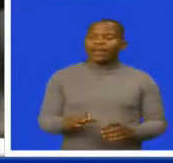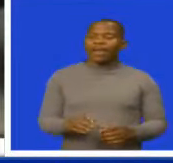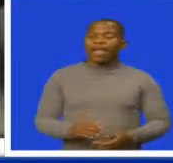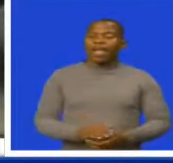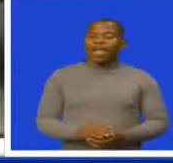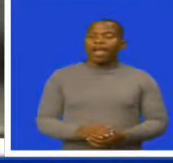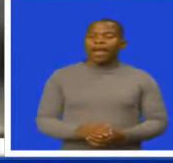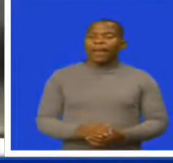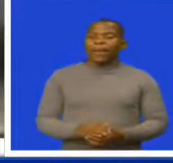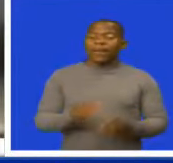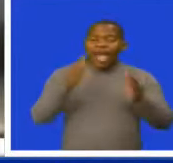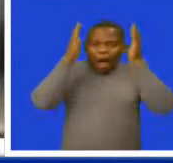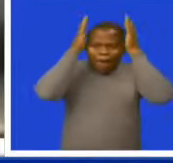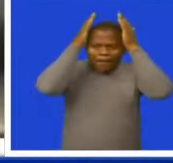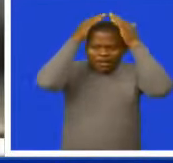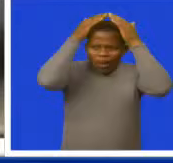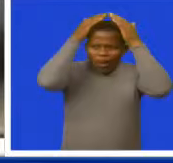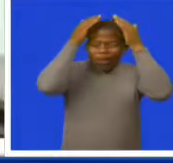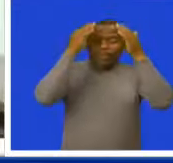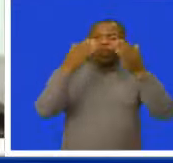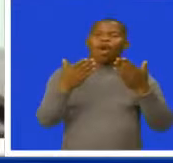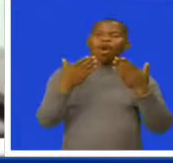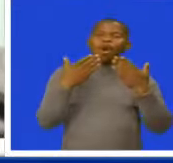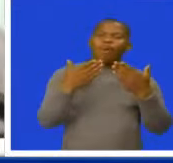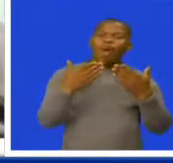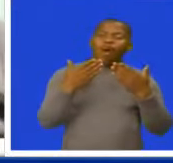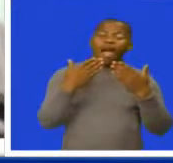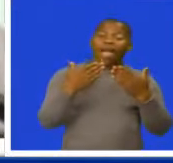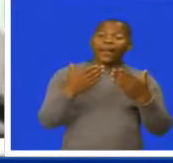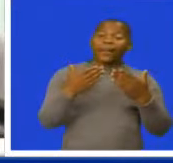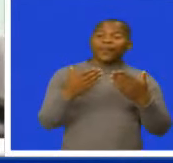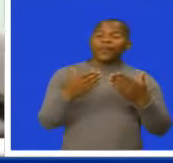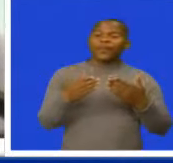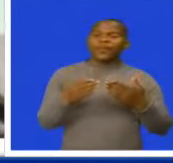nangetihloko lebangatikhulumisike emasonfeni. Siyathi ukuthi